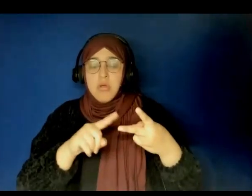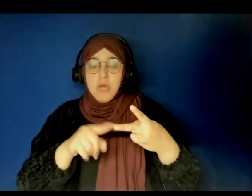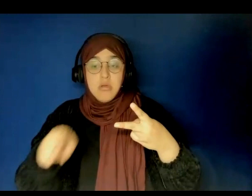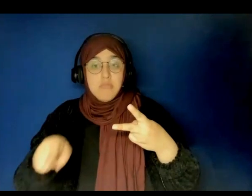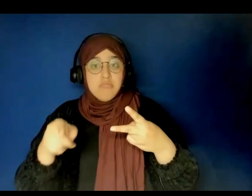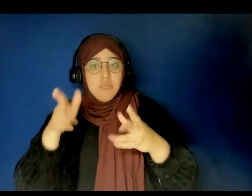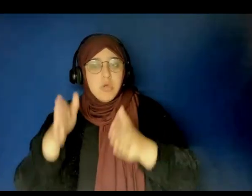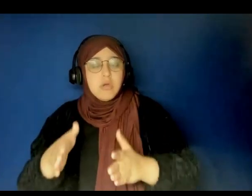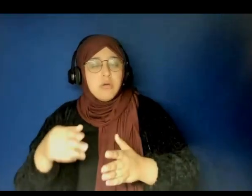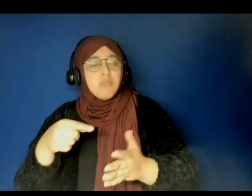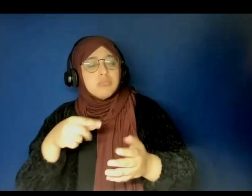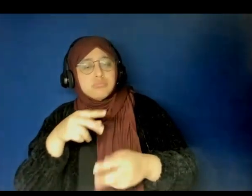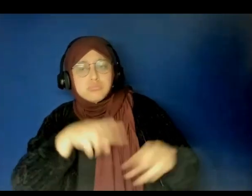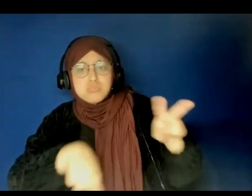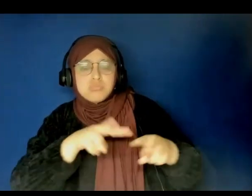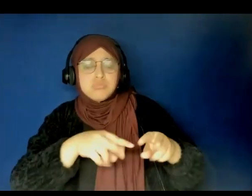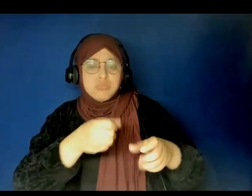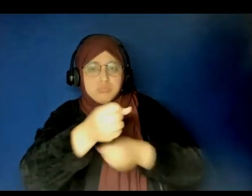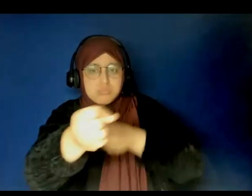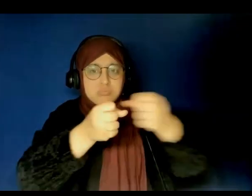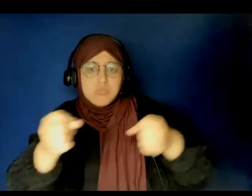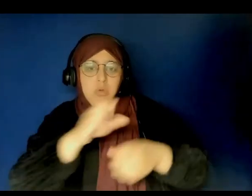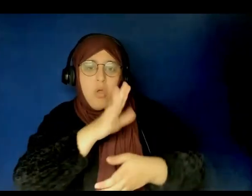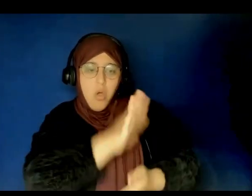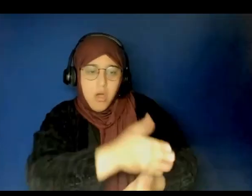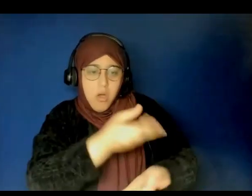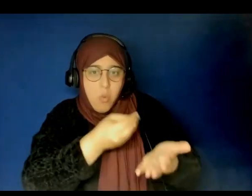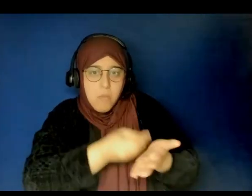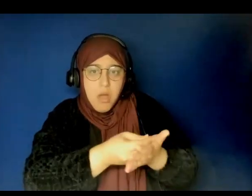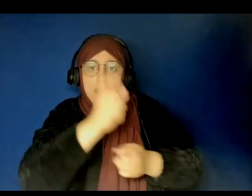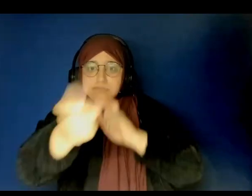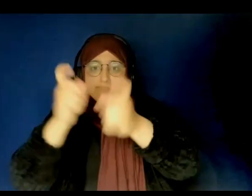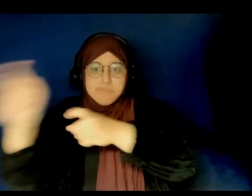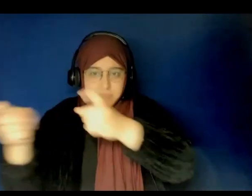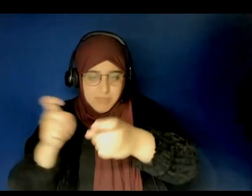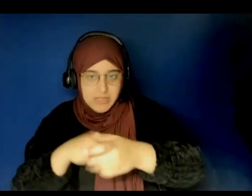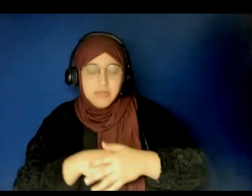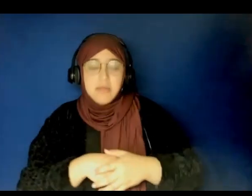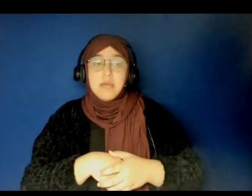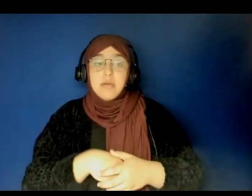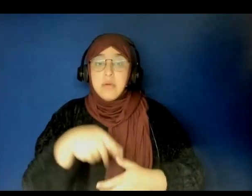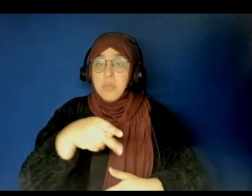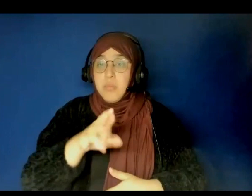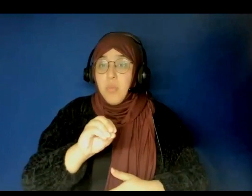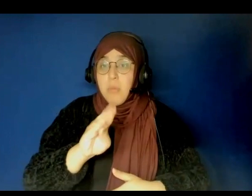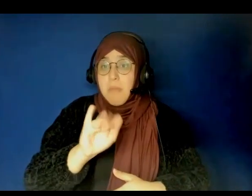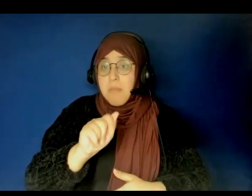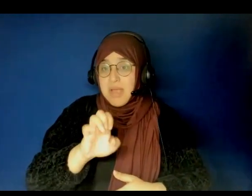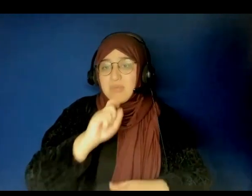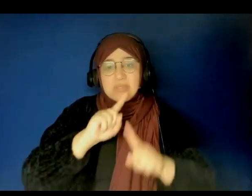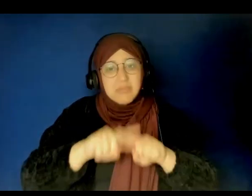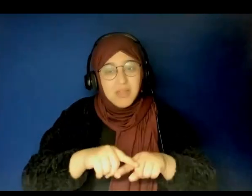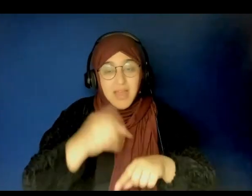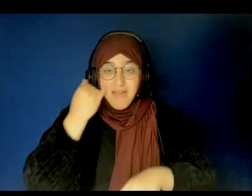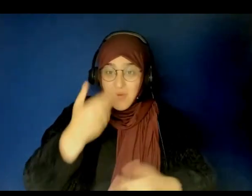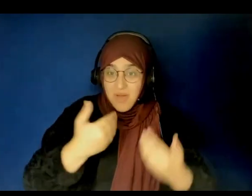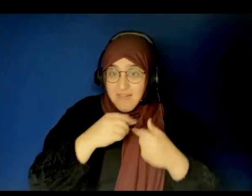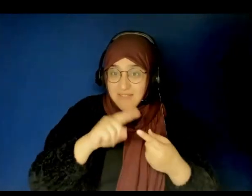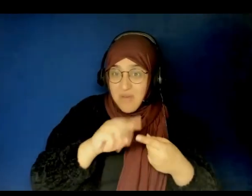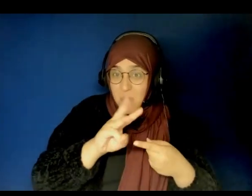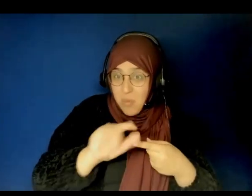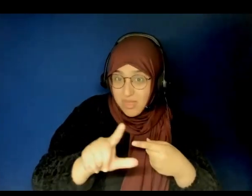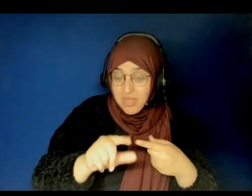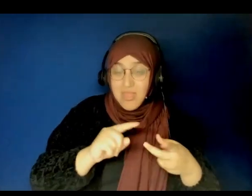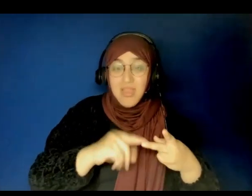assets. Probate happens if you have a will or not, if you have a trust or not, and if you have money or not. So do not